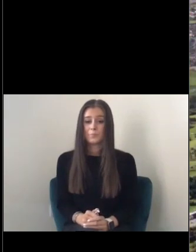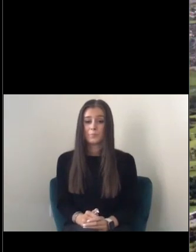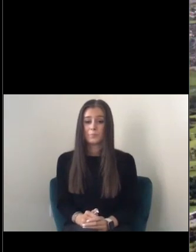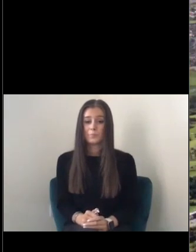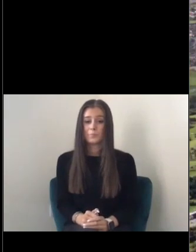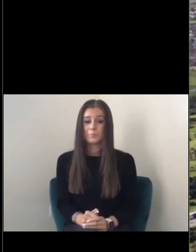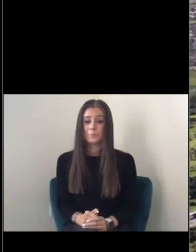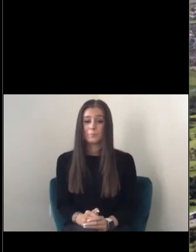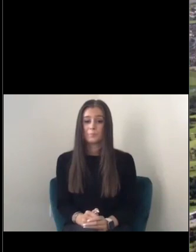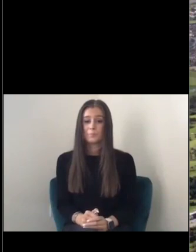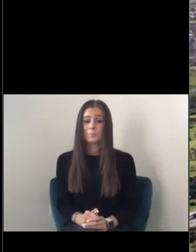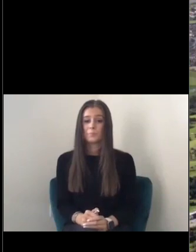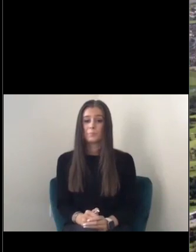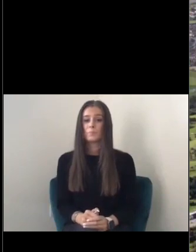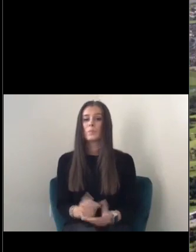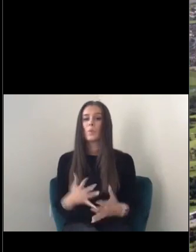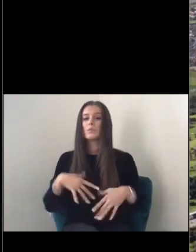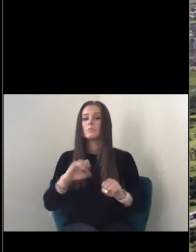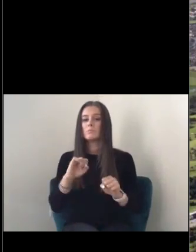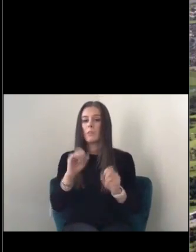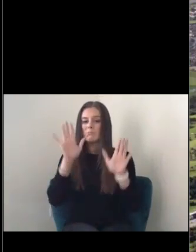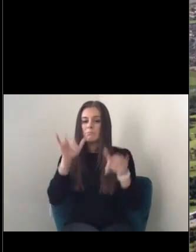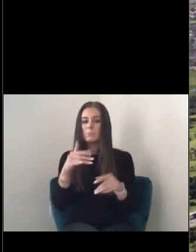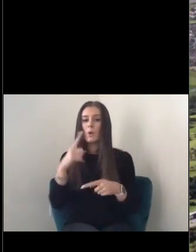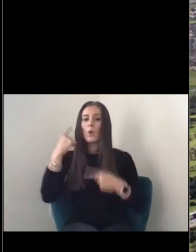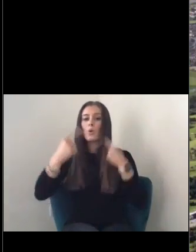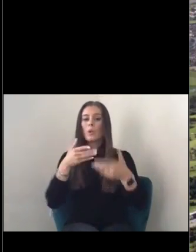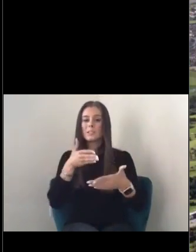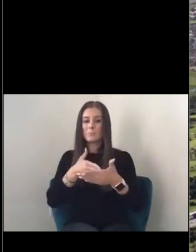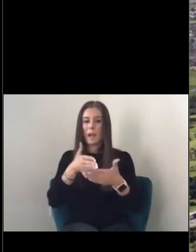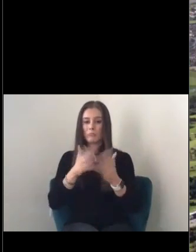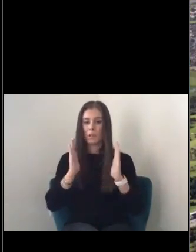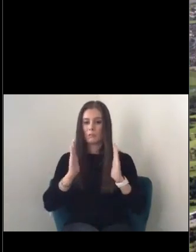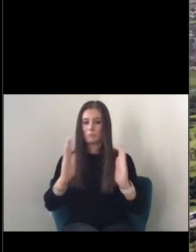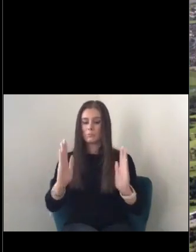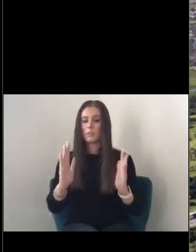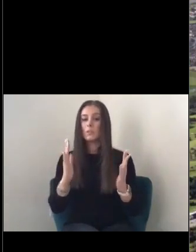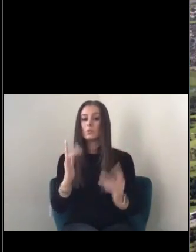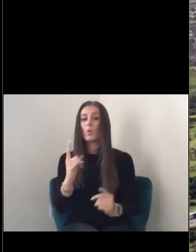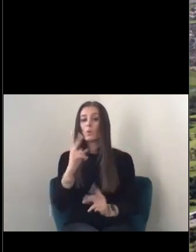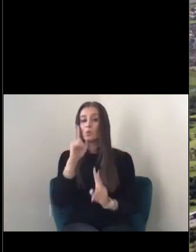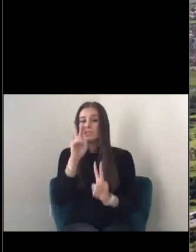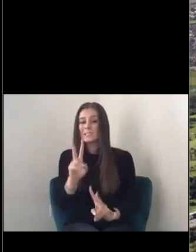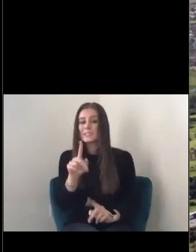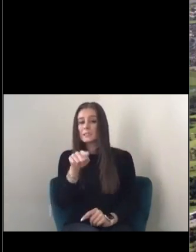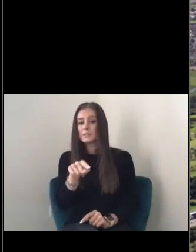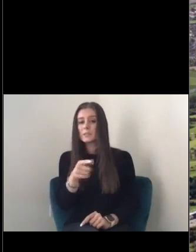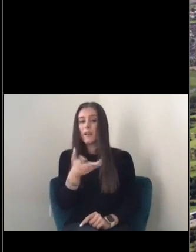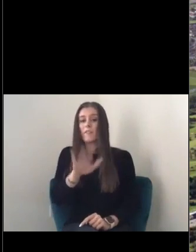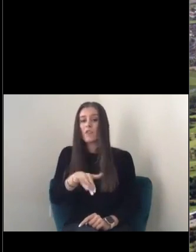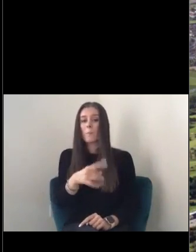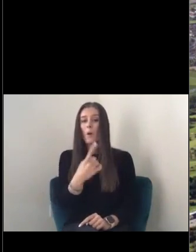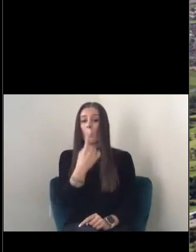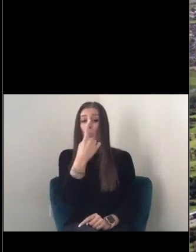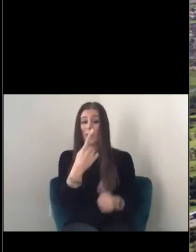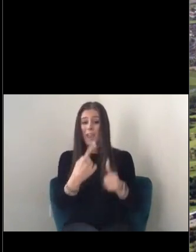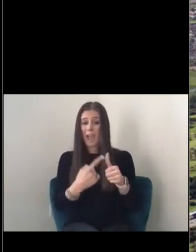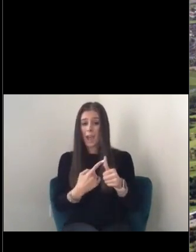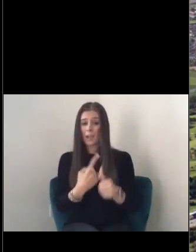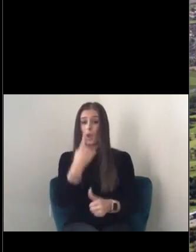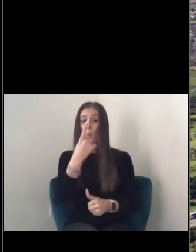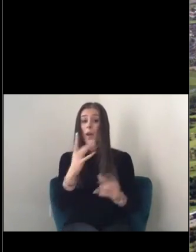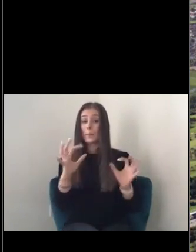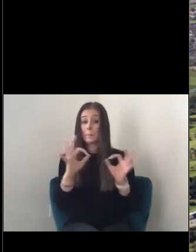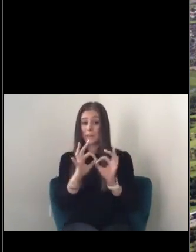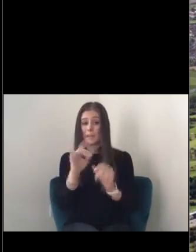So beginning with noise barriers in this area, as denoted by numbers 1A and 1B on this